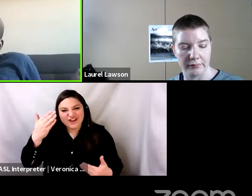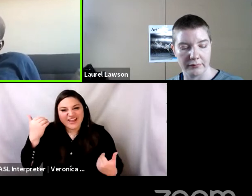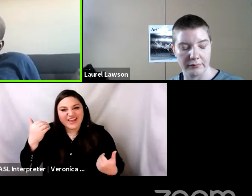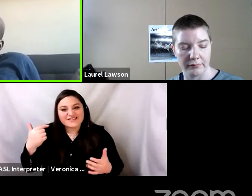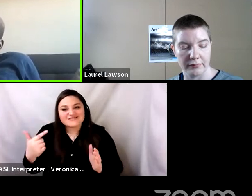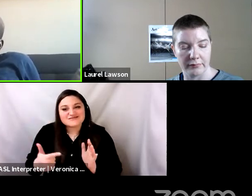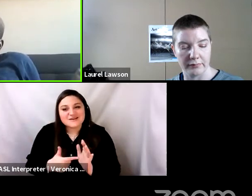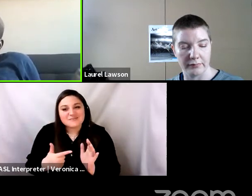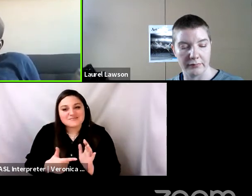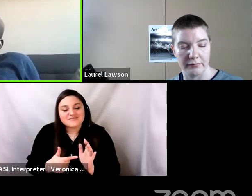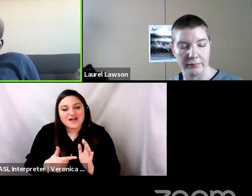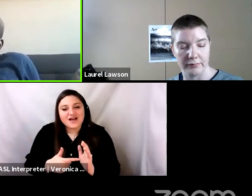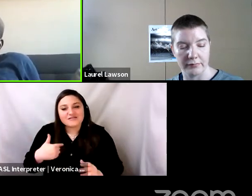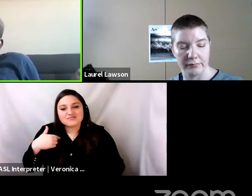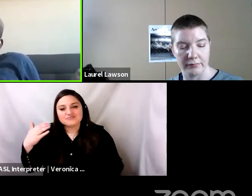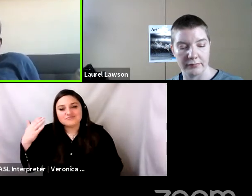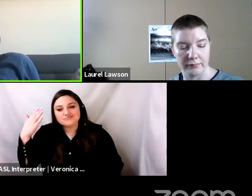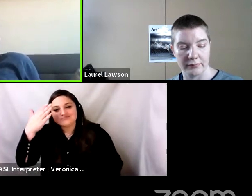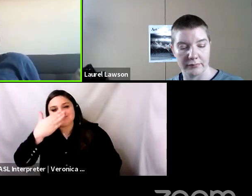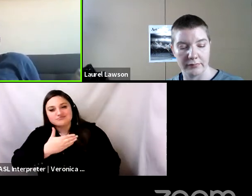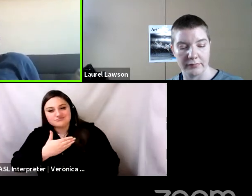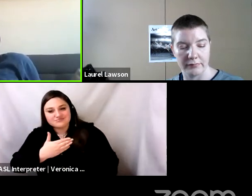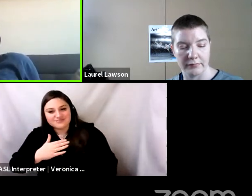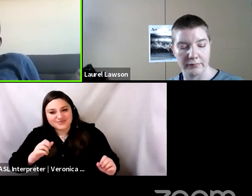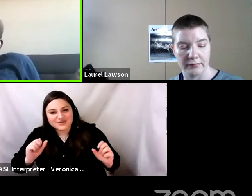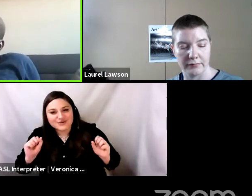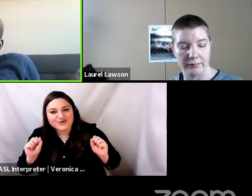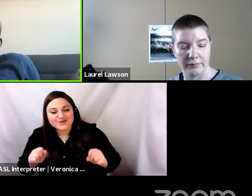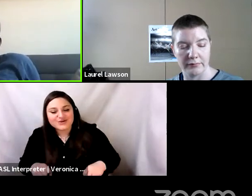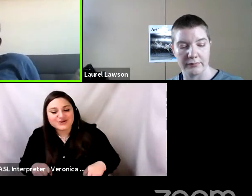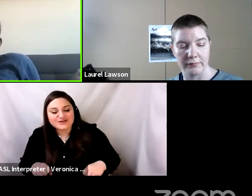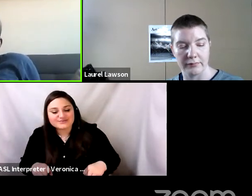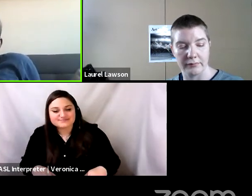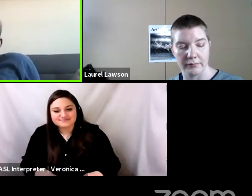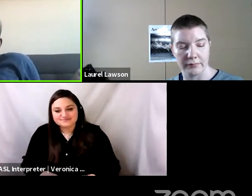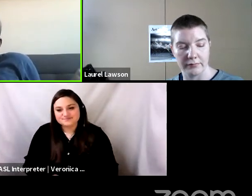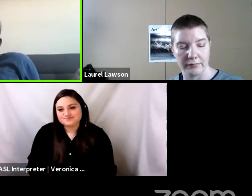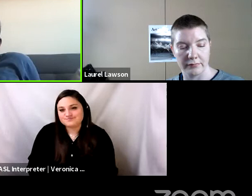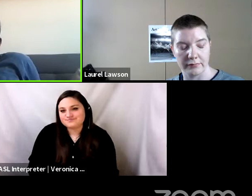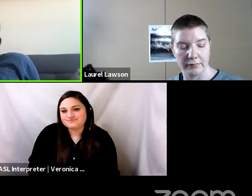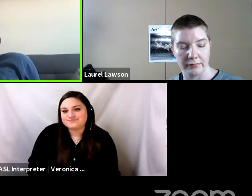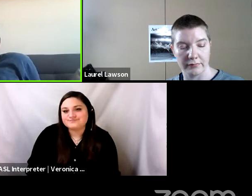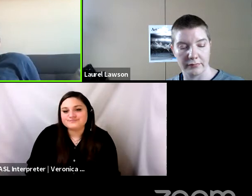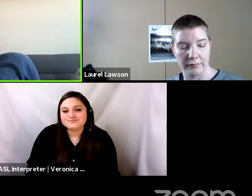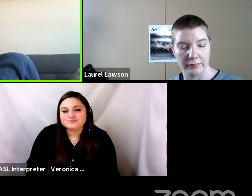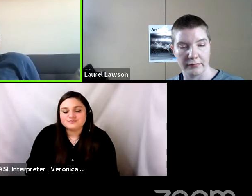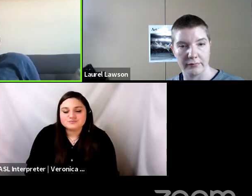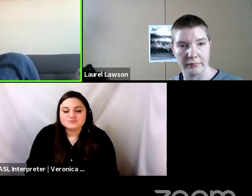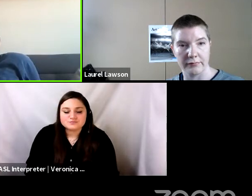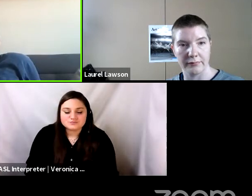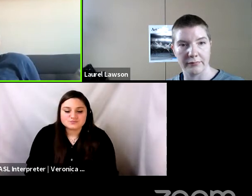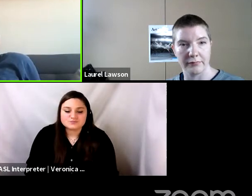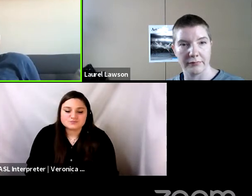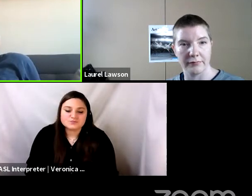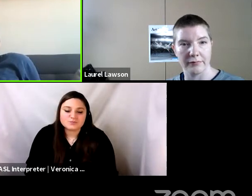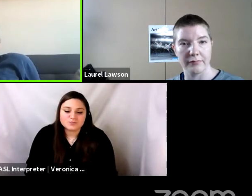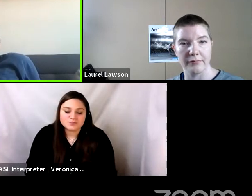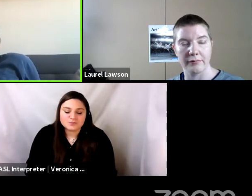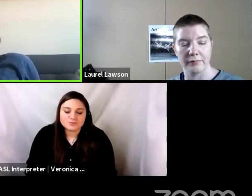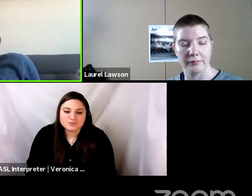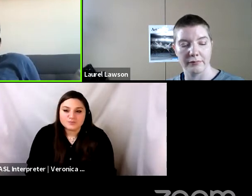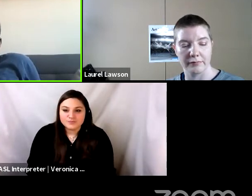You know, I'm really vacillating still between what I would conceive